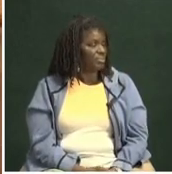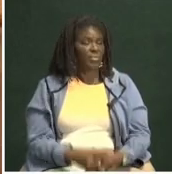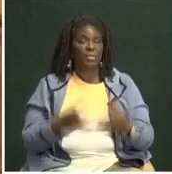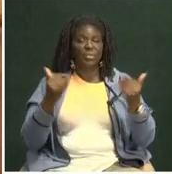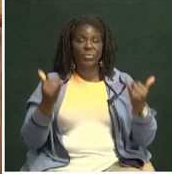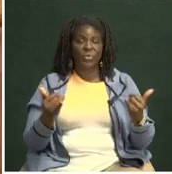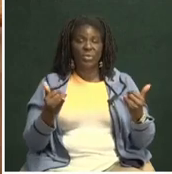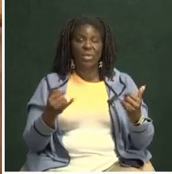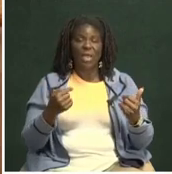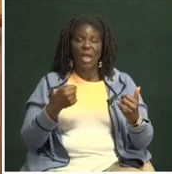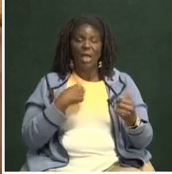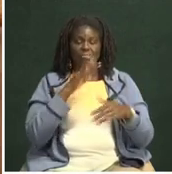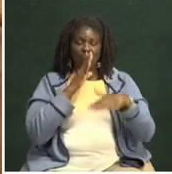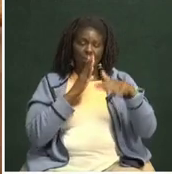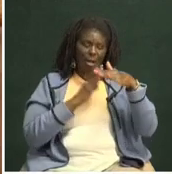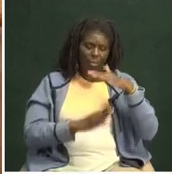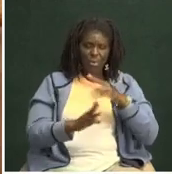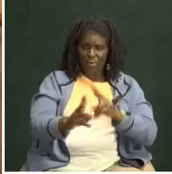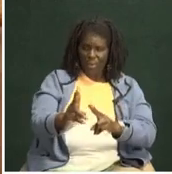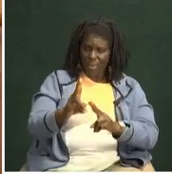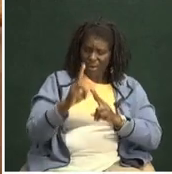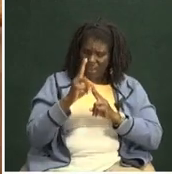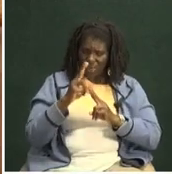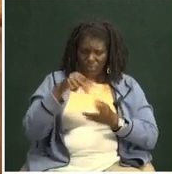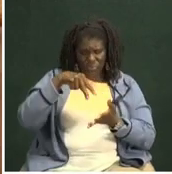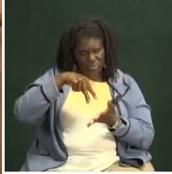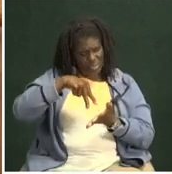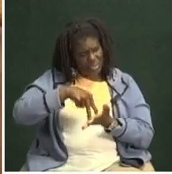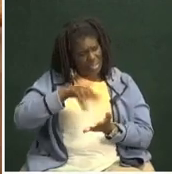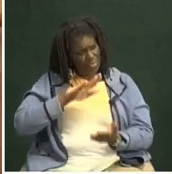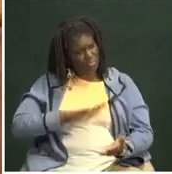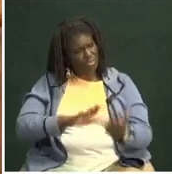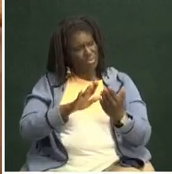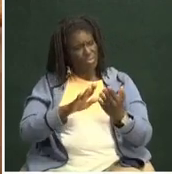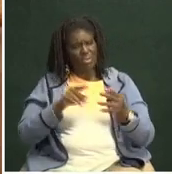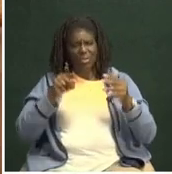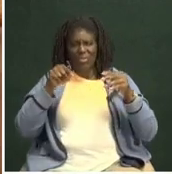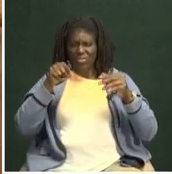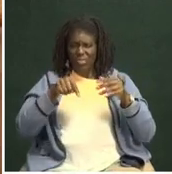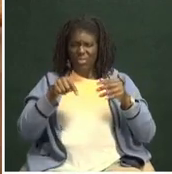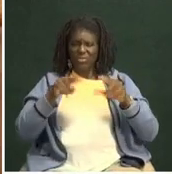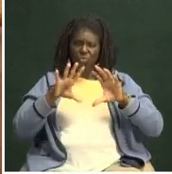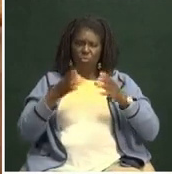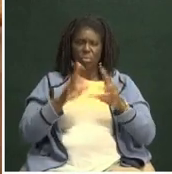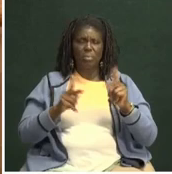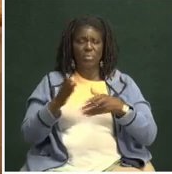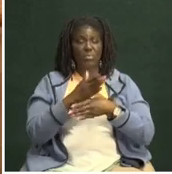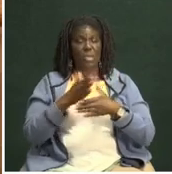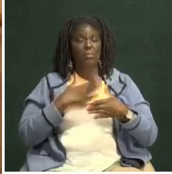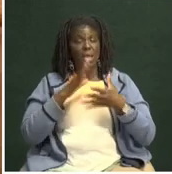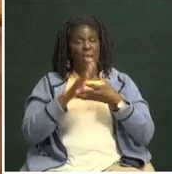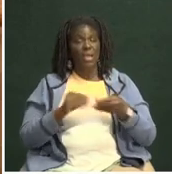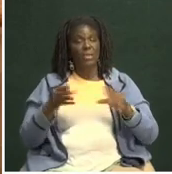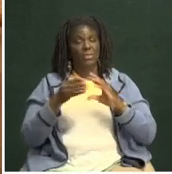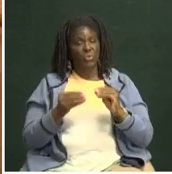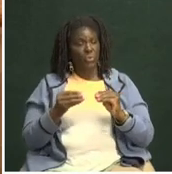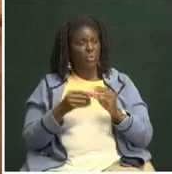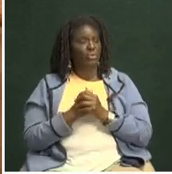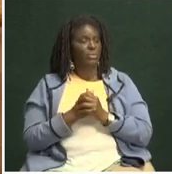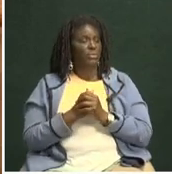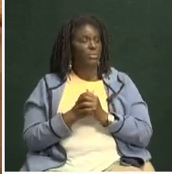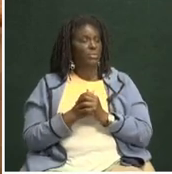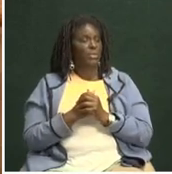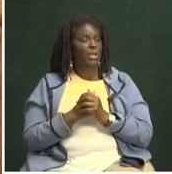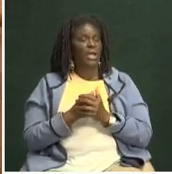Today, I am very humbled and honored to stand before this August gathering to share my story and submit to you an